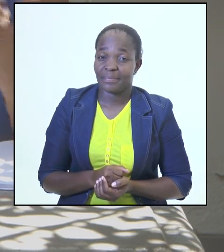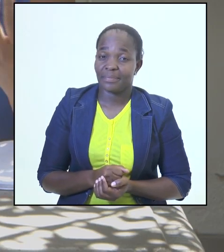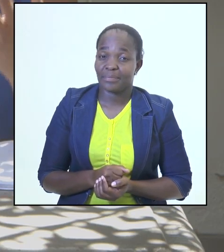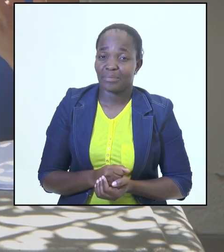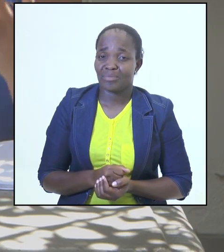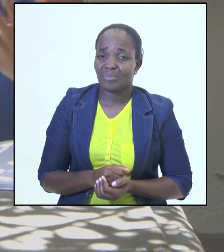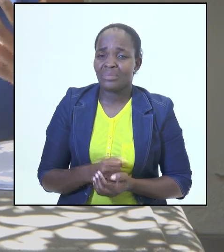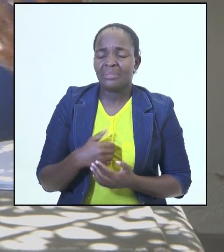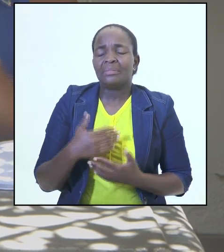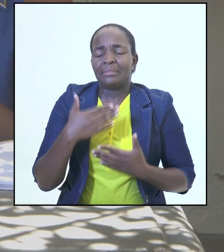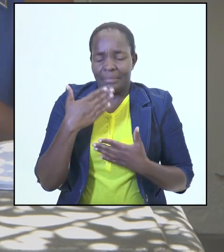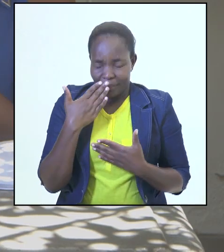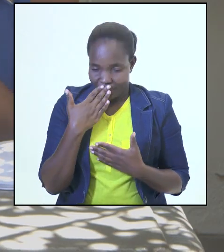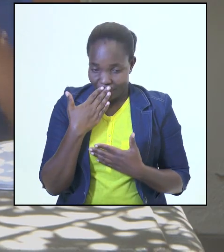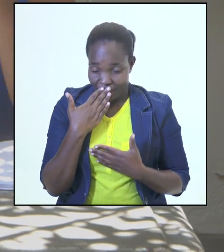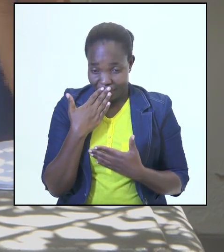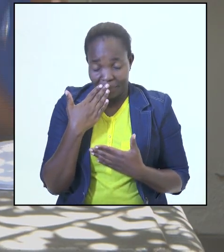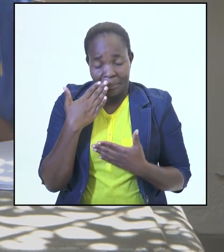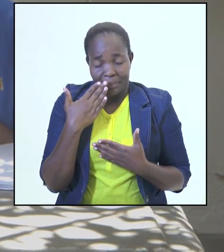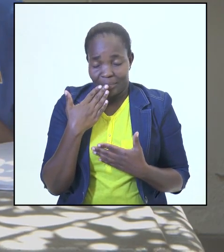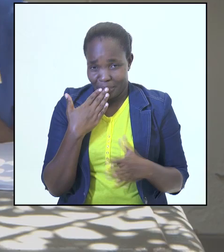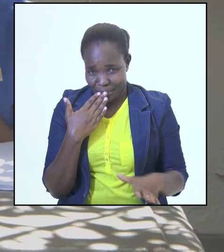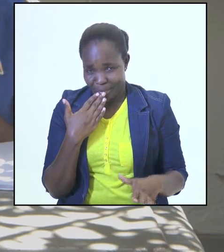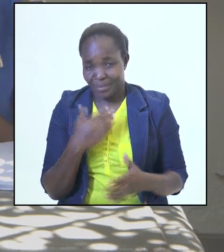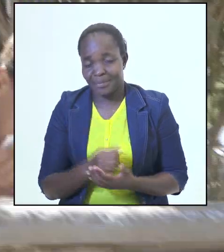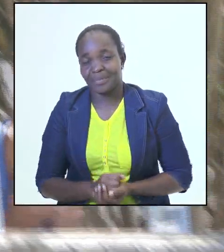It's this horrible